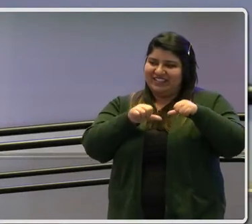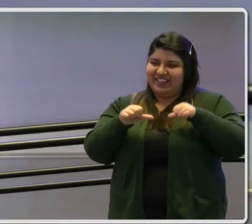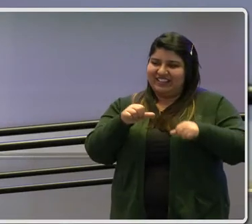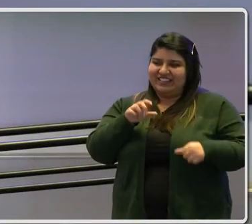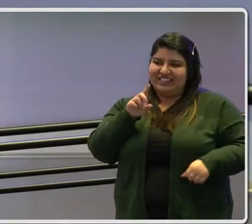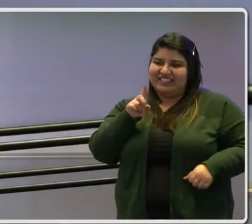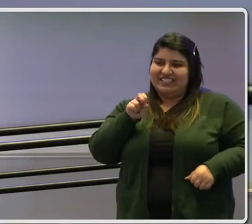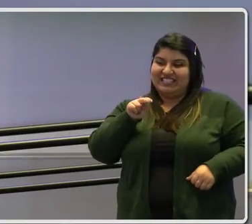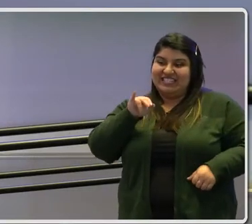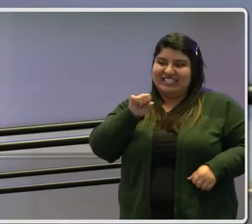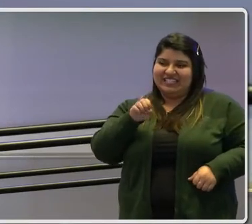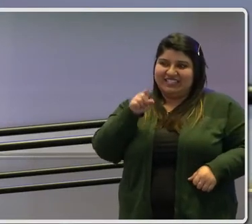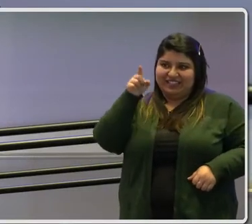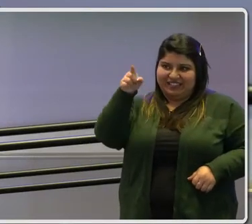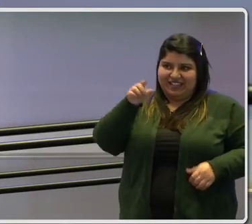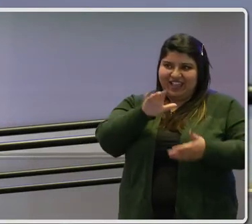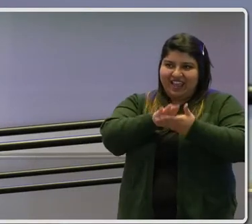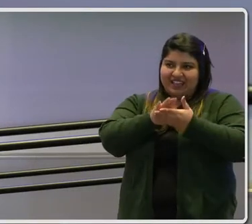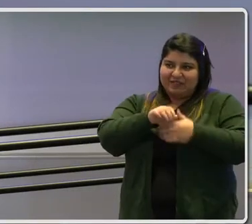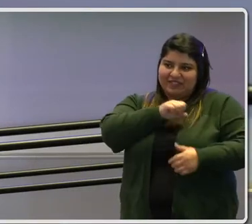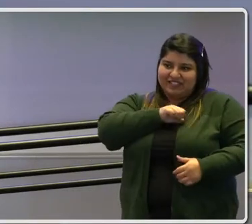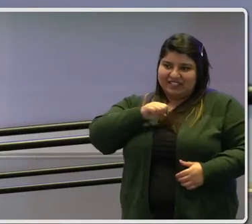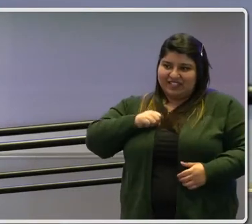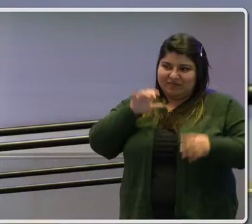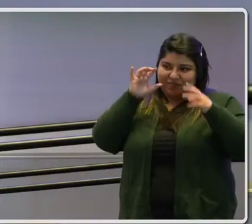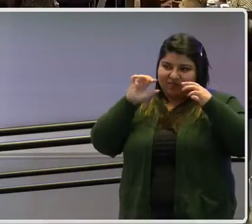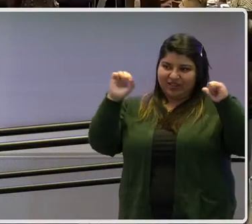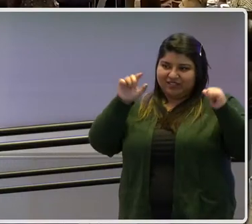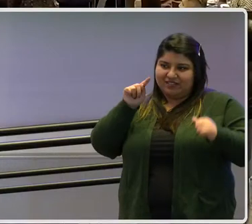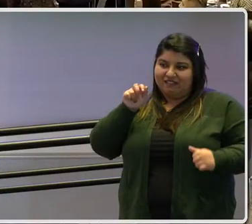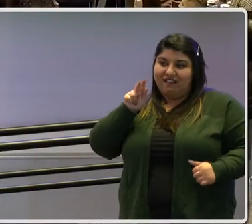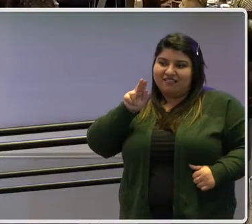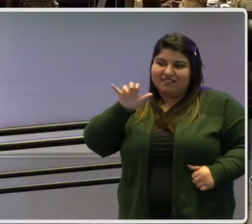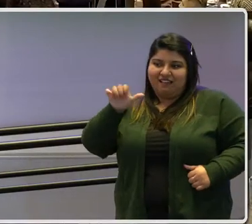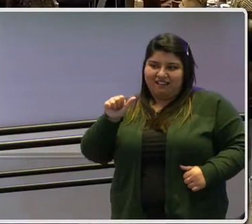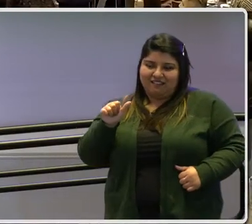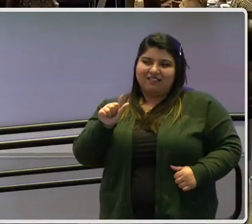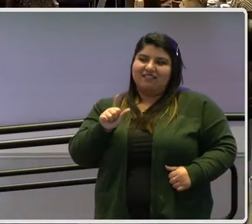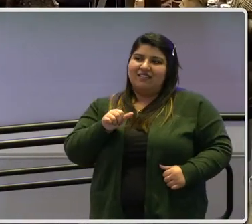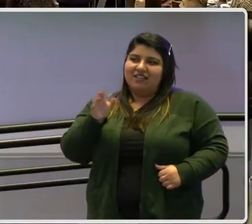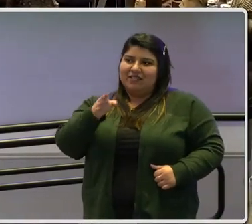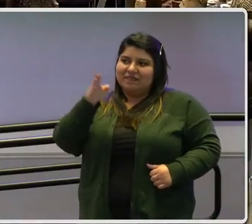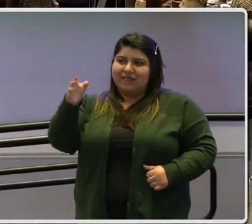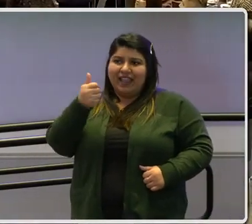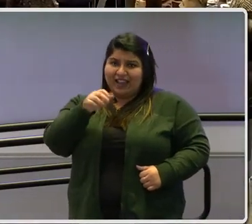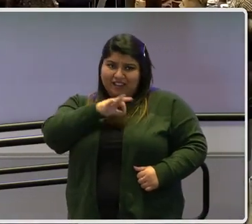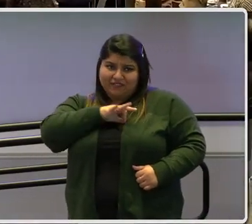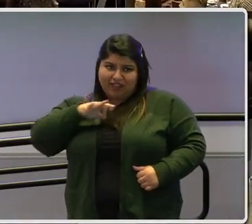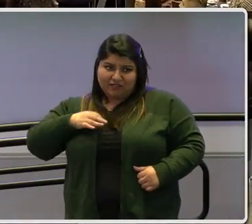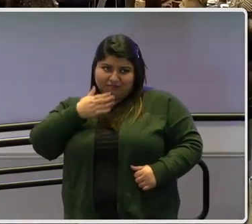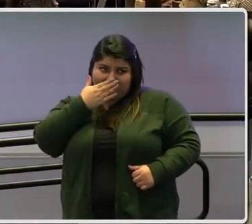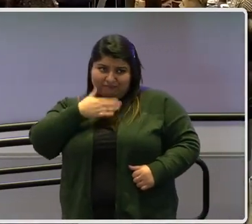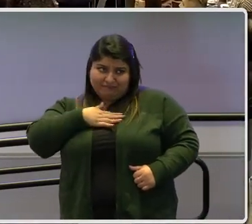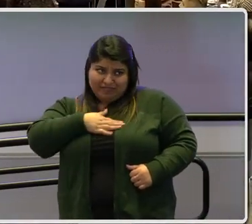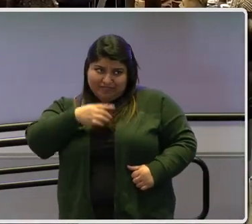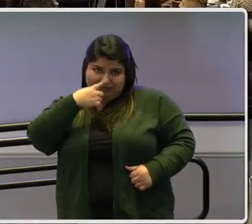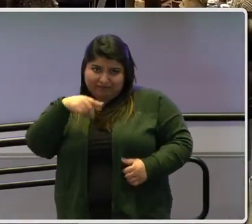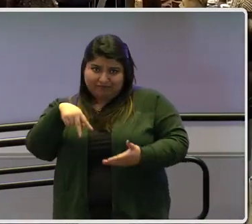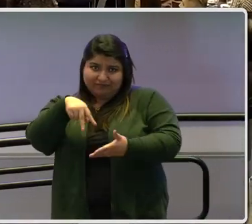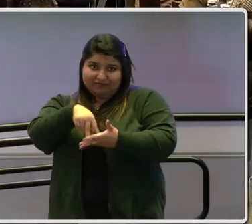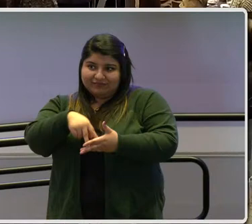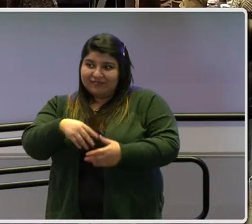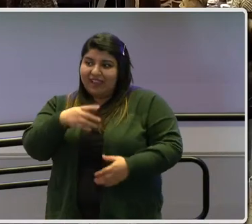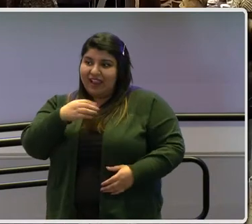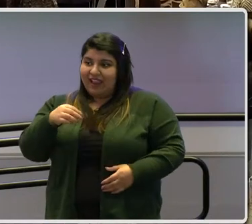Denise Bailey. Academic Senate President, Tanya Enders. And any faculty in attendance, please stand. And